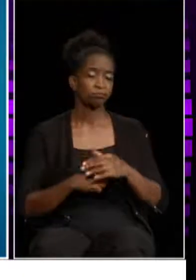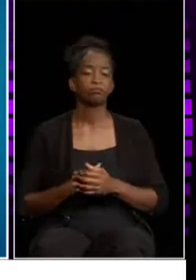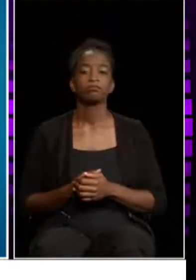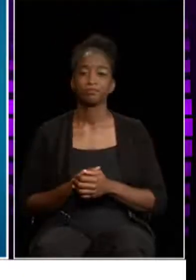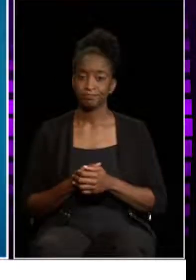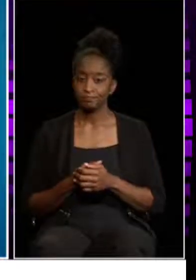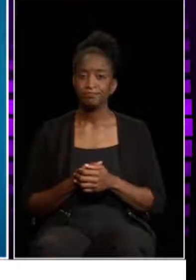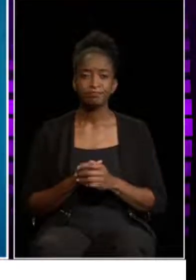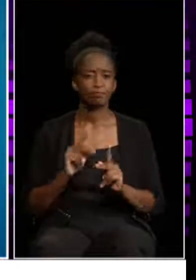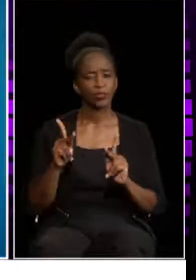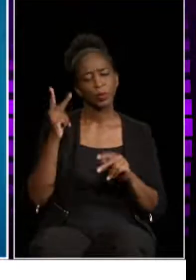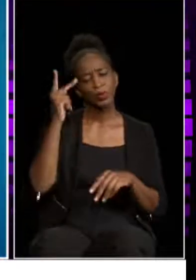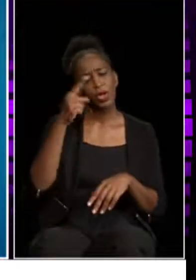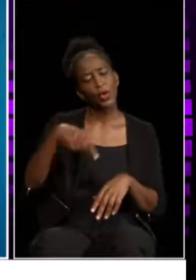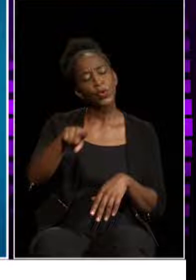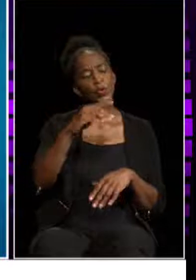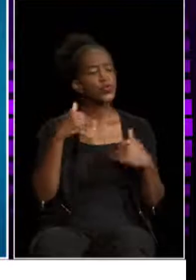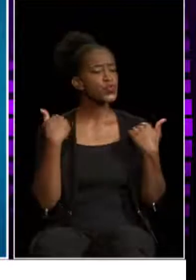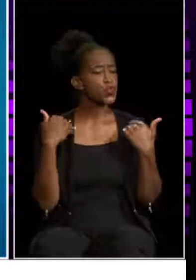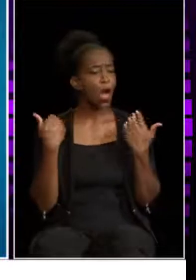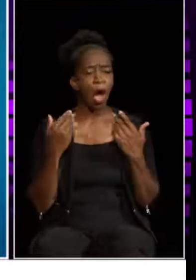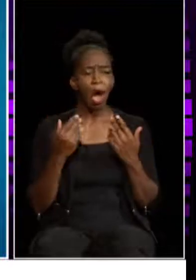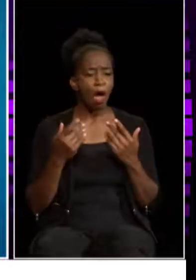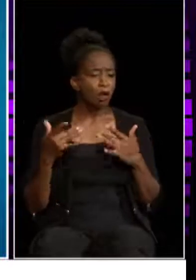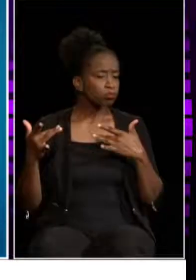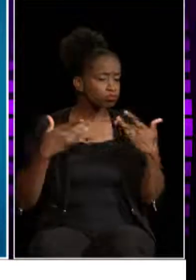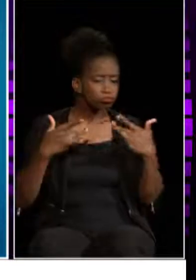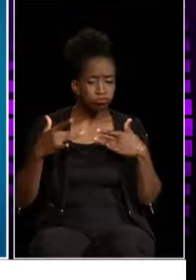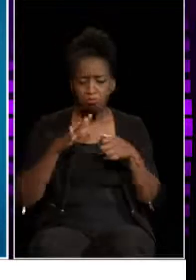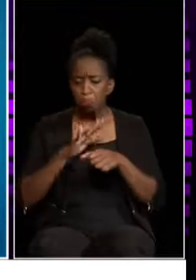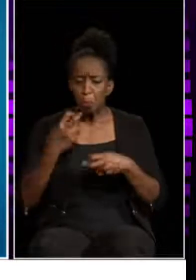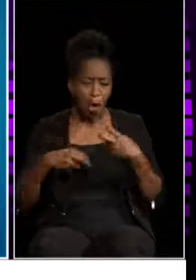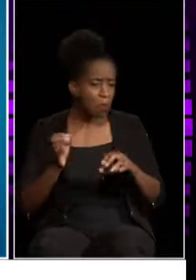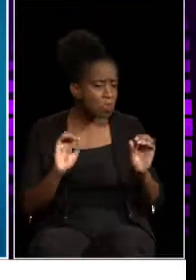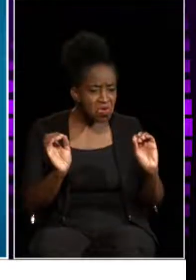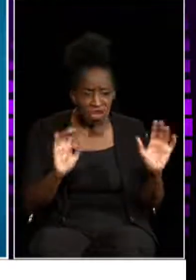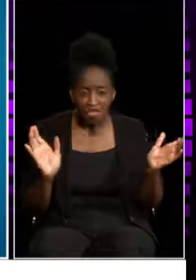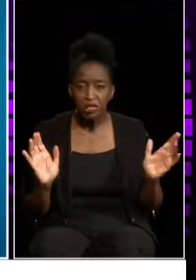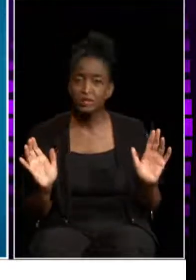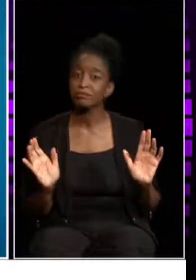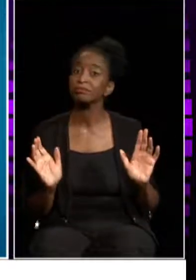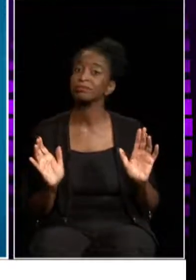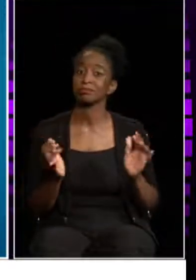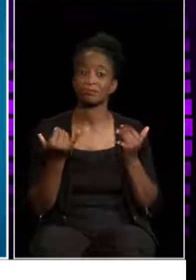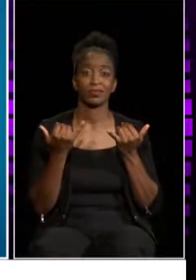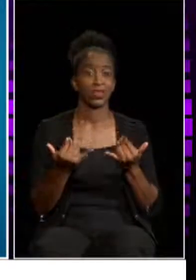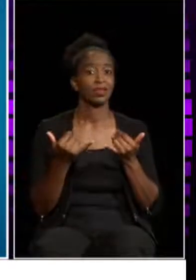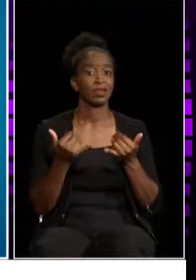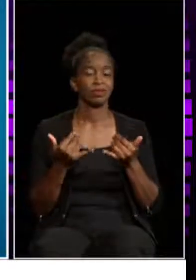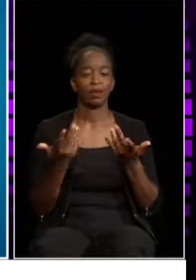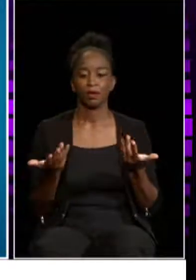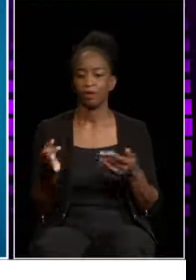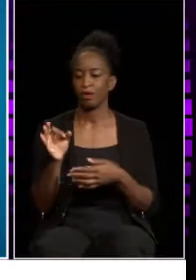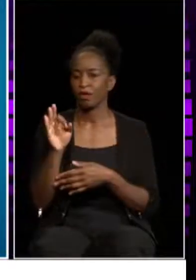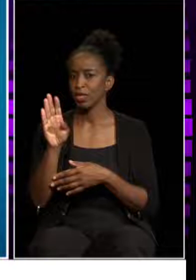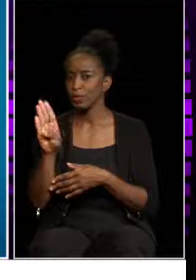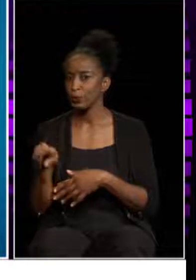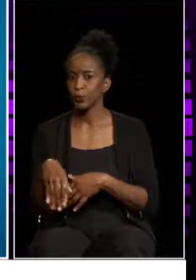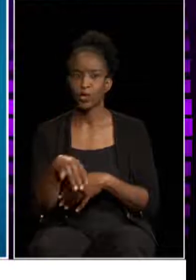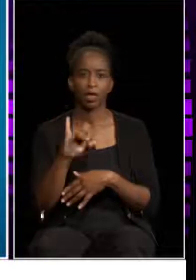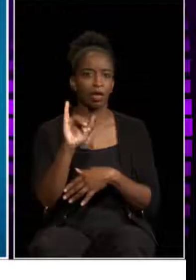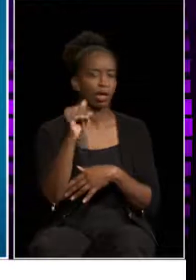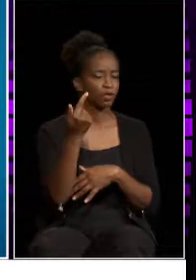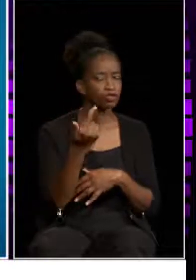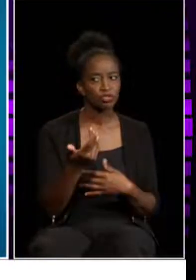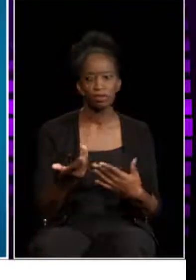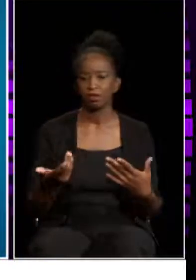in a very trying time. Different things like social media and other stimulants and stuff put a lot of pressure on young people to live up to certain standards. So we're